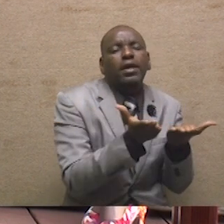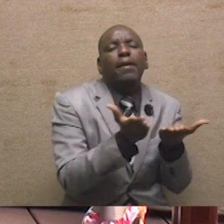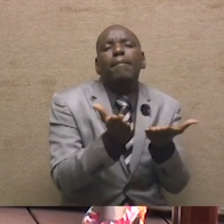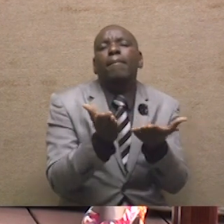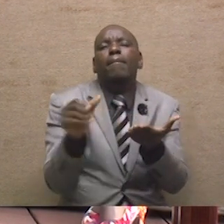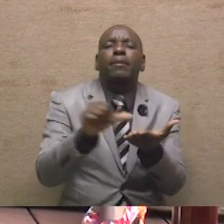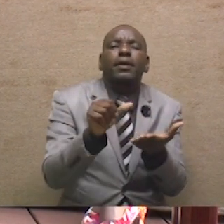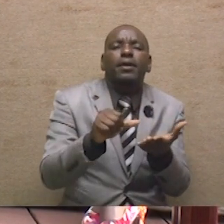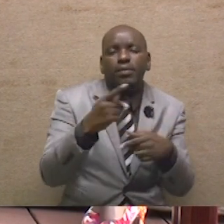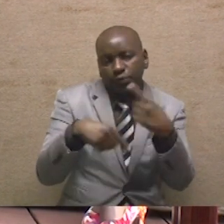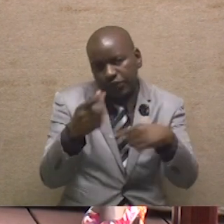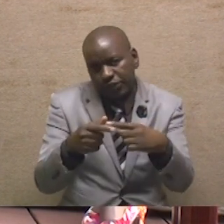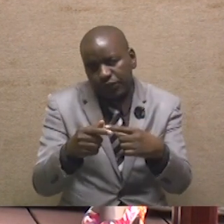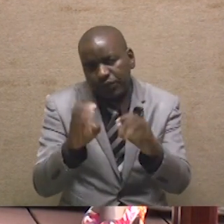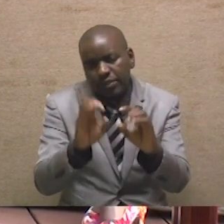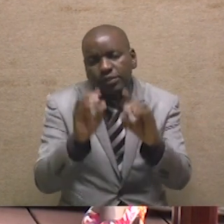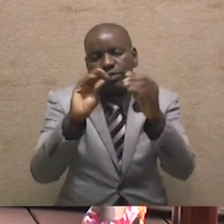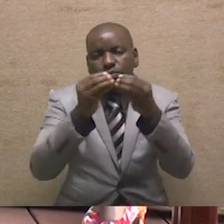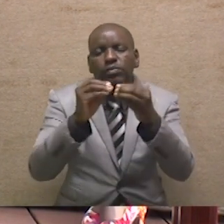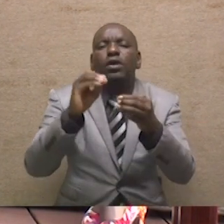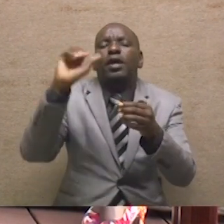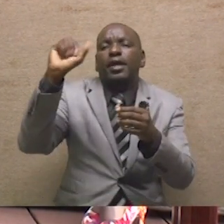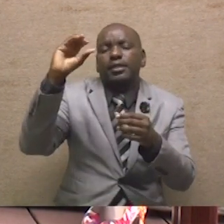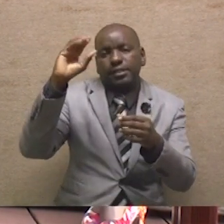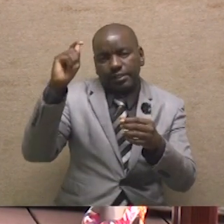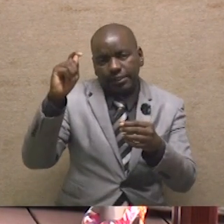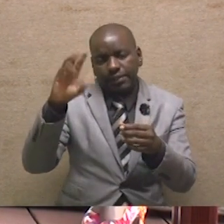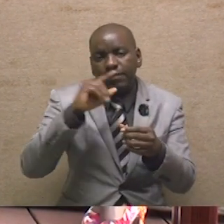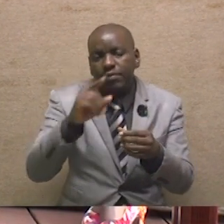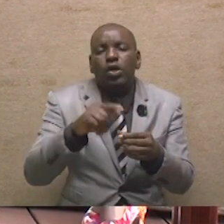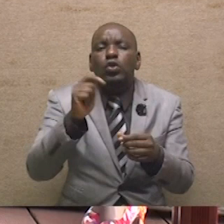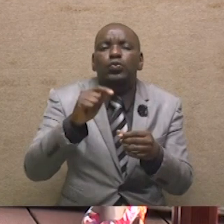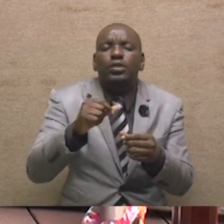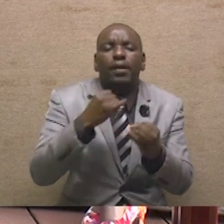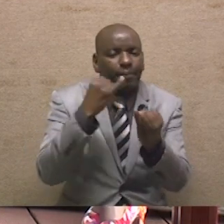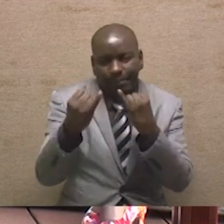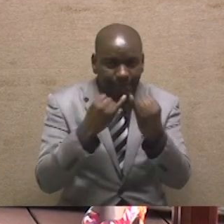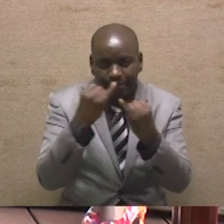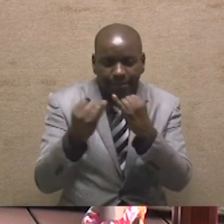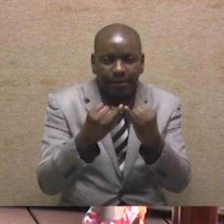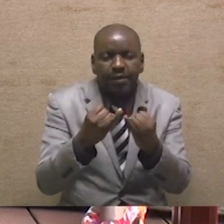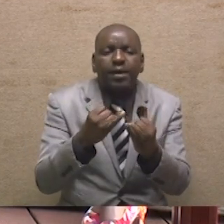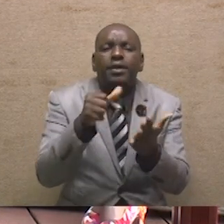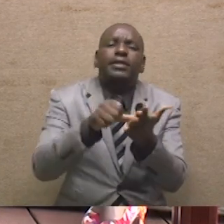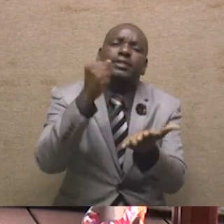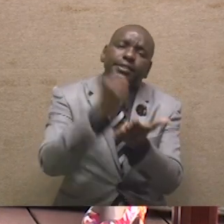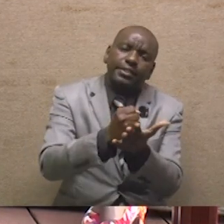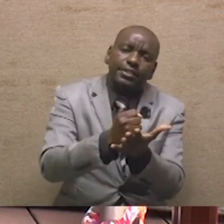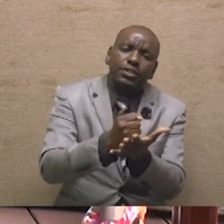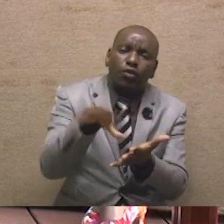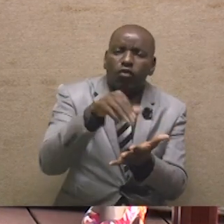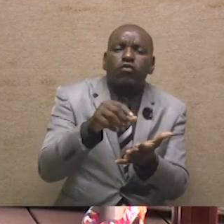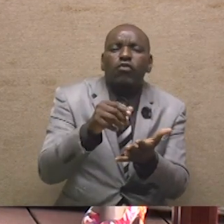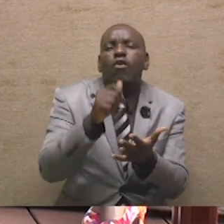Welcome back. This is Education 1.5, whereby we continue discussions on the Education Amendment Act, and today we are